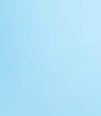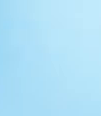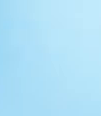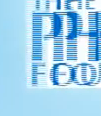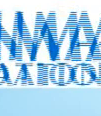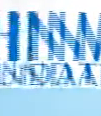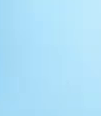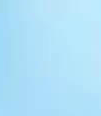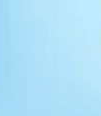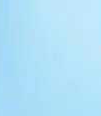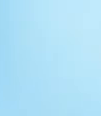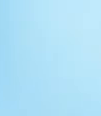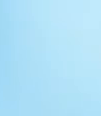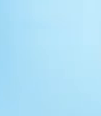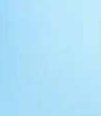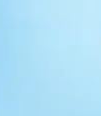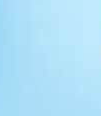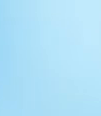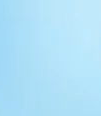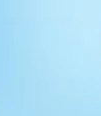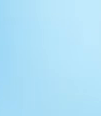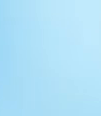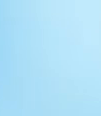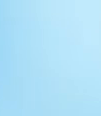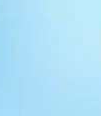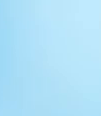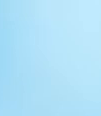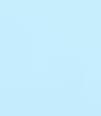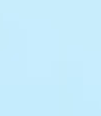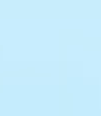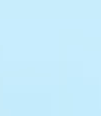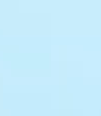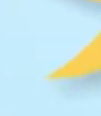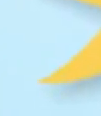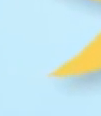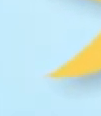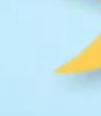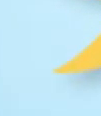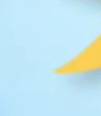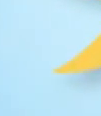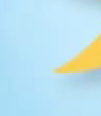FINMA Foundation, University of Northeastern Philippines.